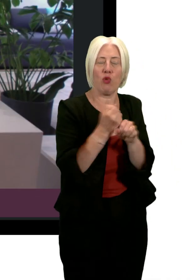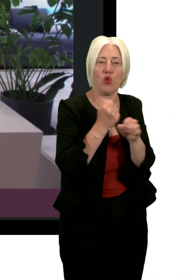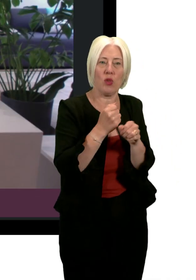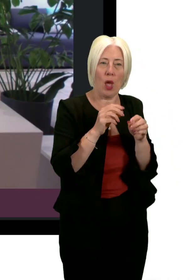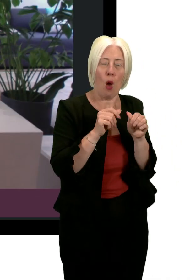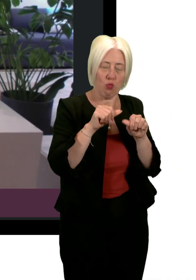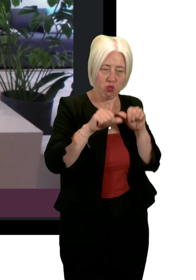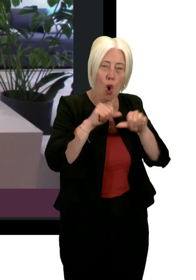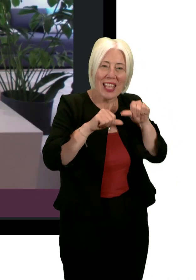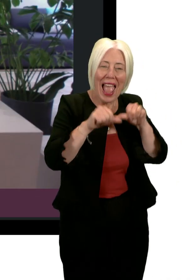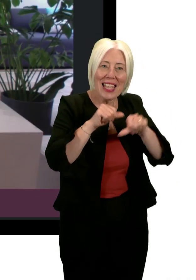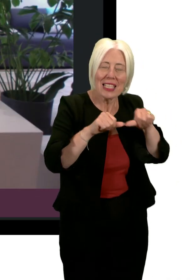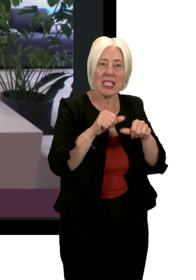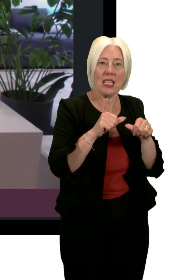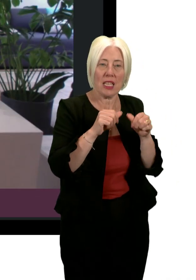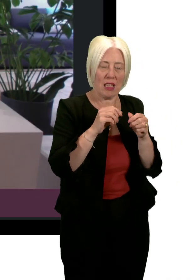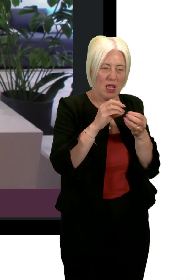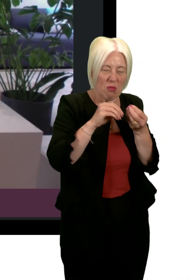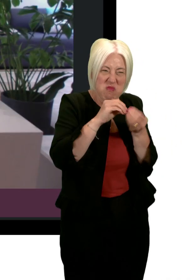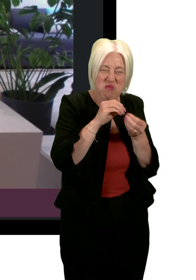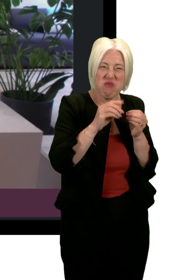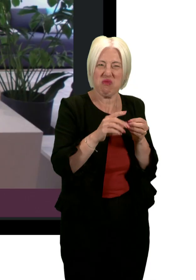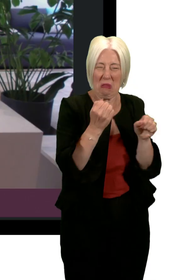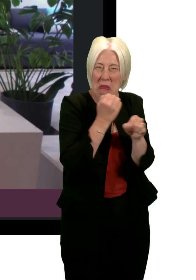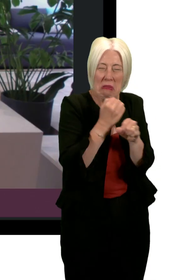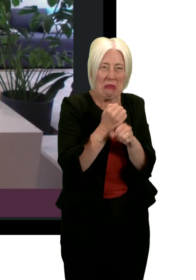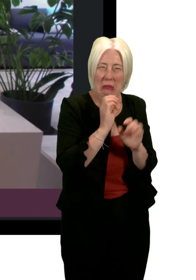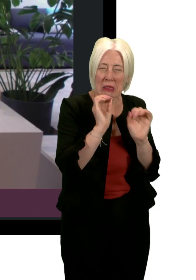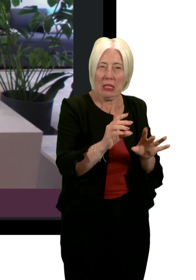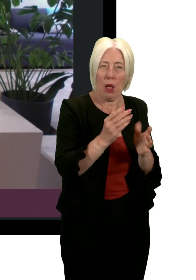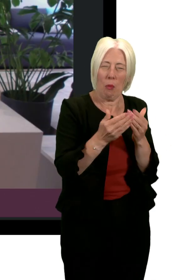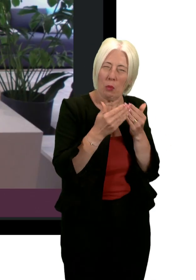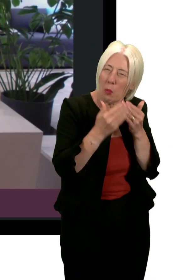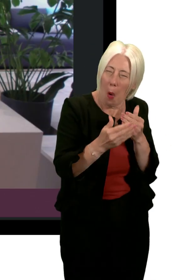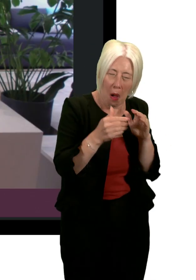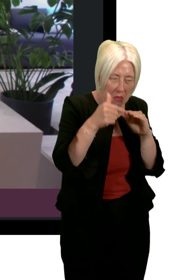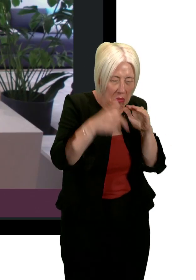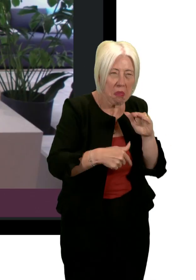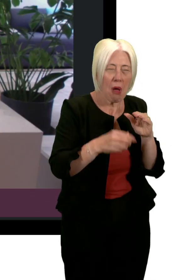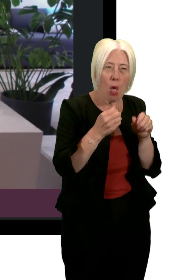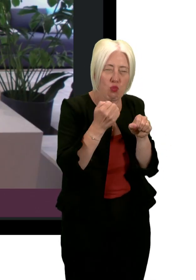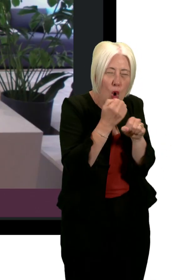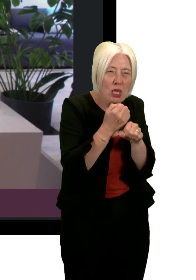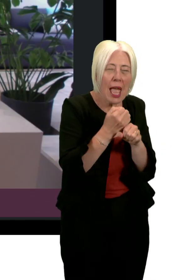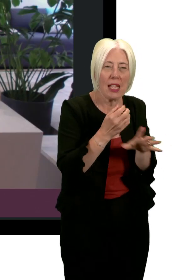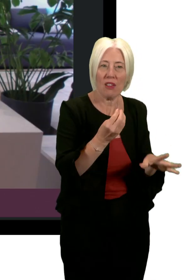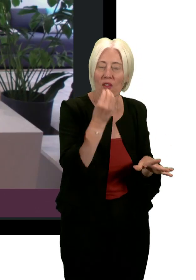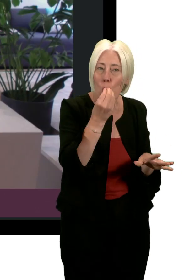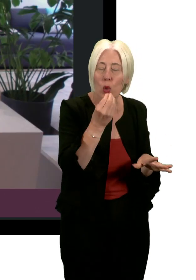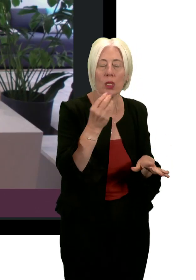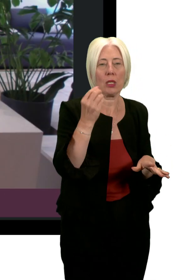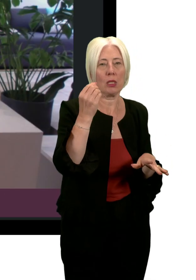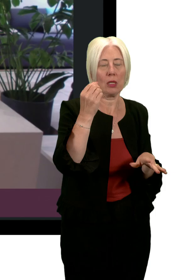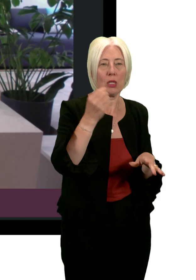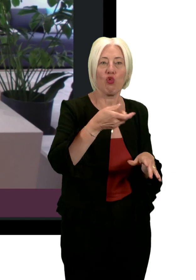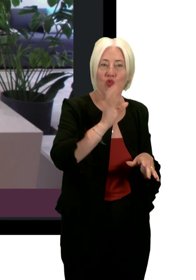of their portfolio is directed towards the production of ultra-processed foods and drinks, which are, for